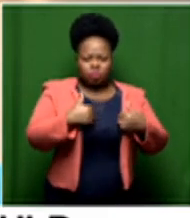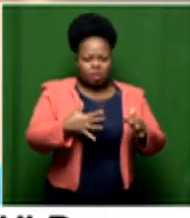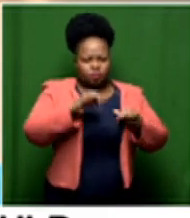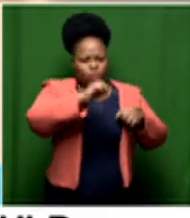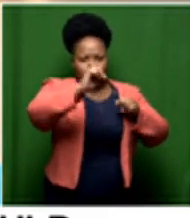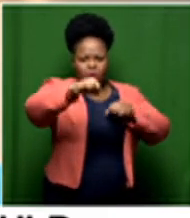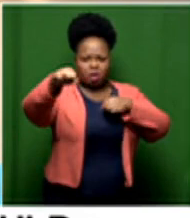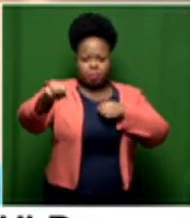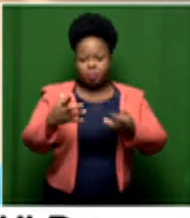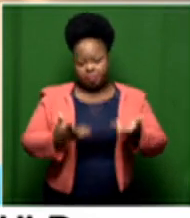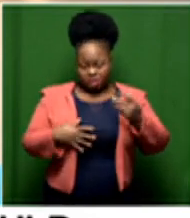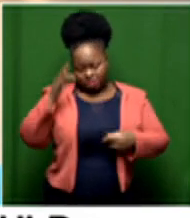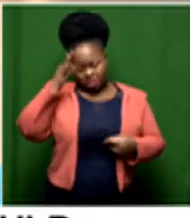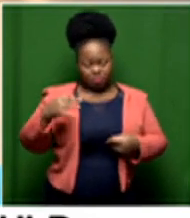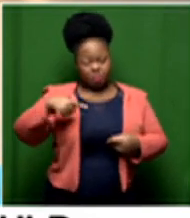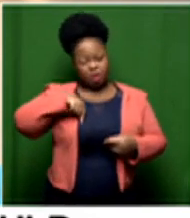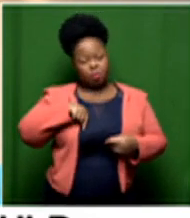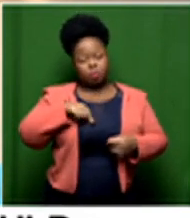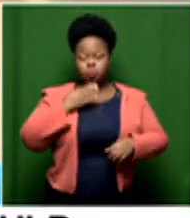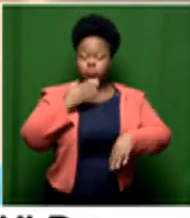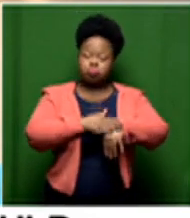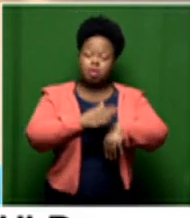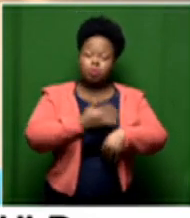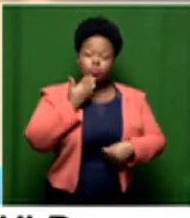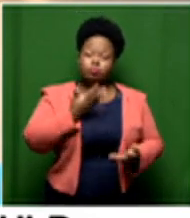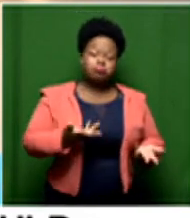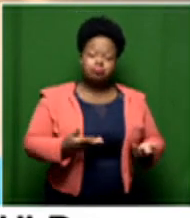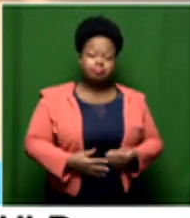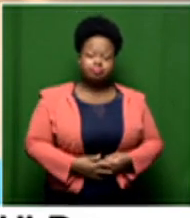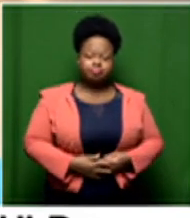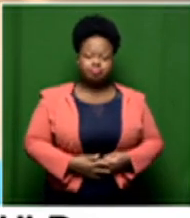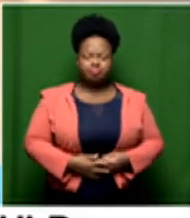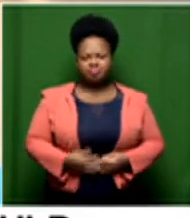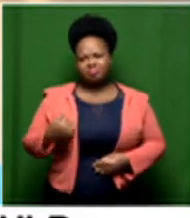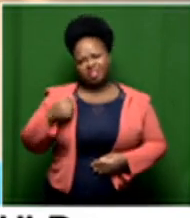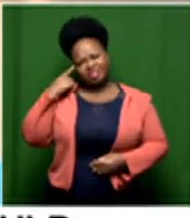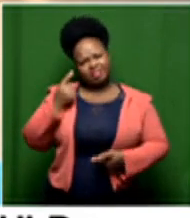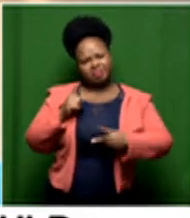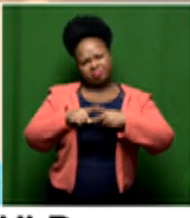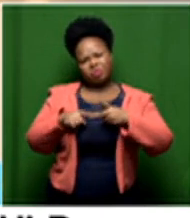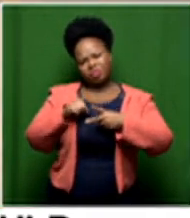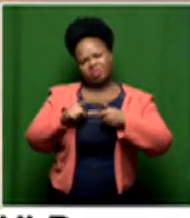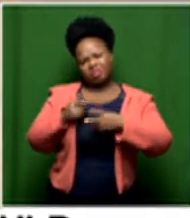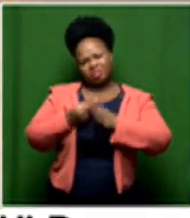or was it our own government who was too late? I think it was a bit of both.